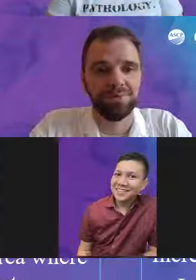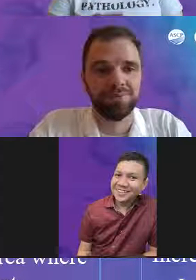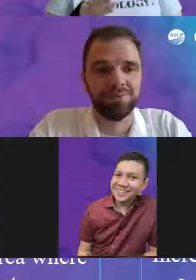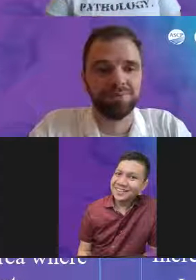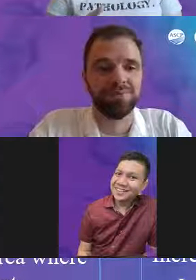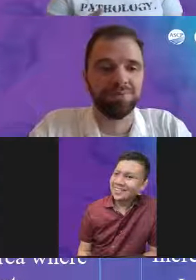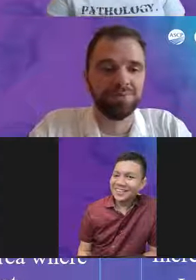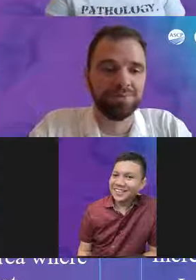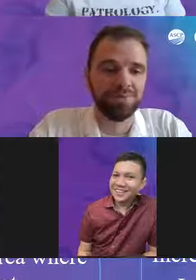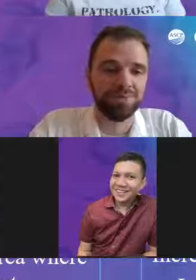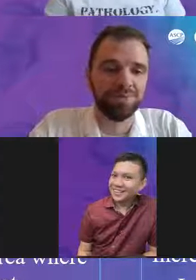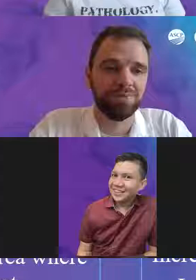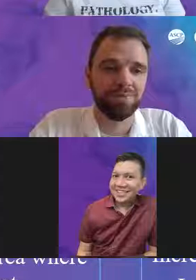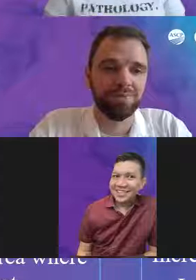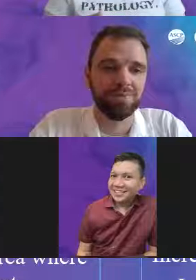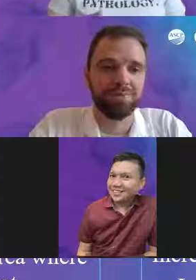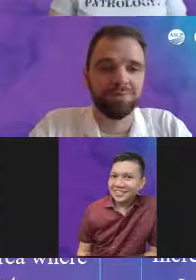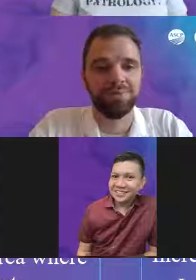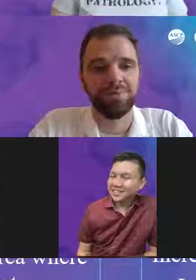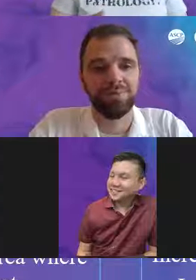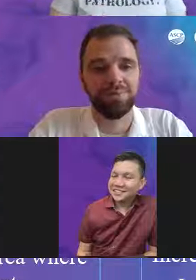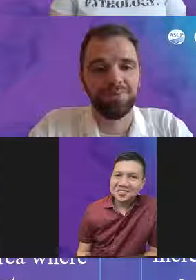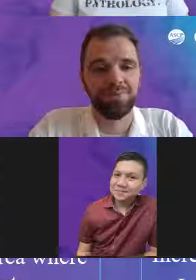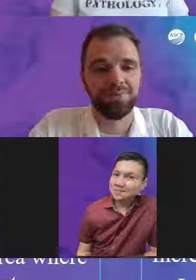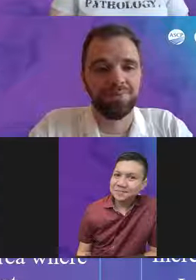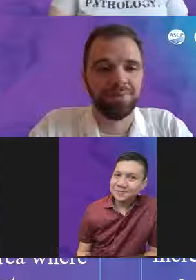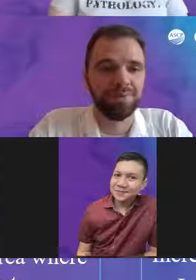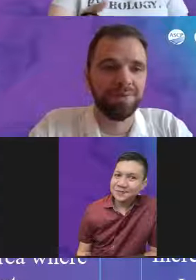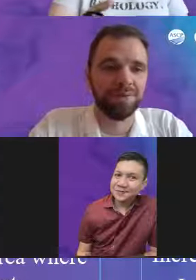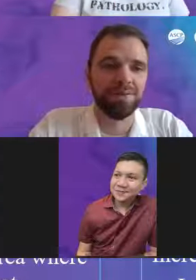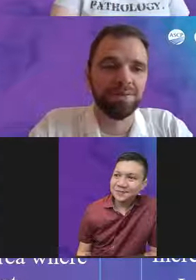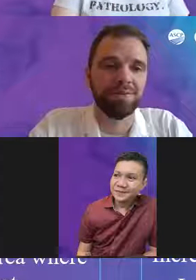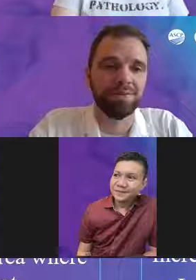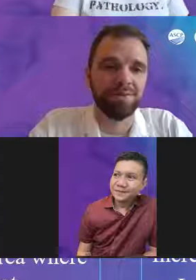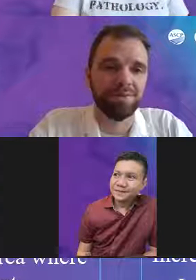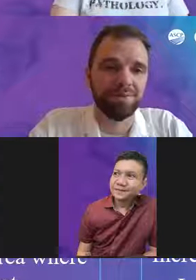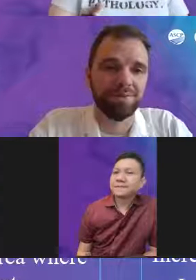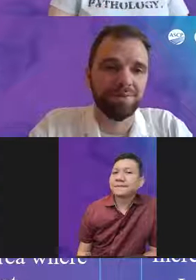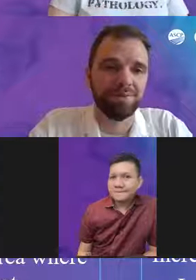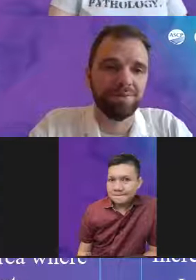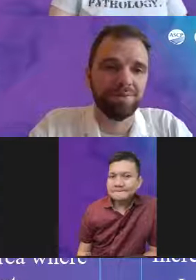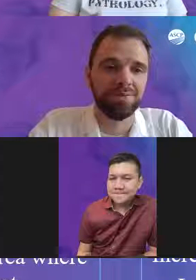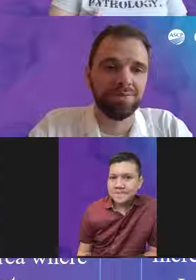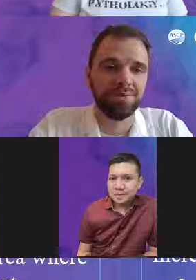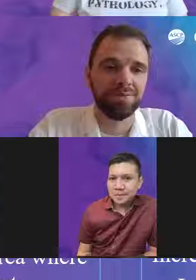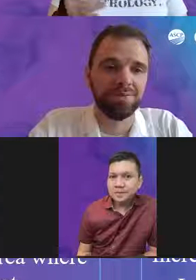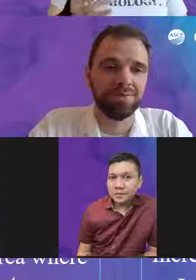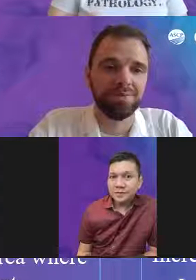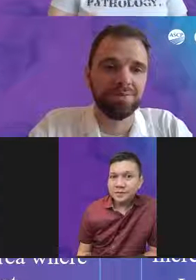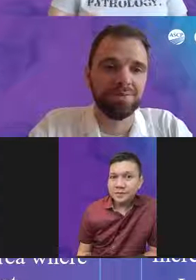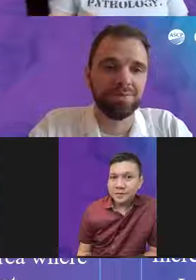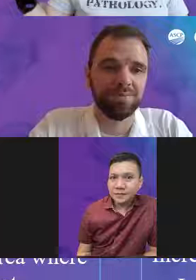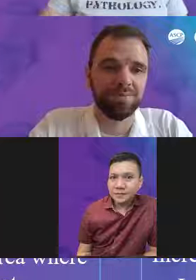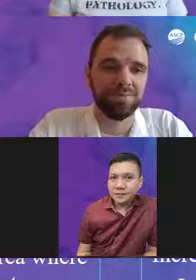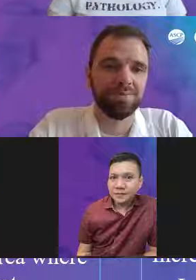different acronyms. We do not make it easy for people to know what it is that they need to order. So having someone